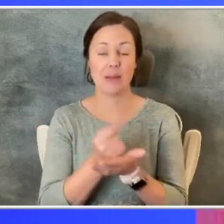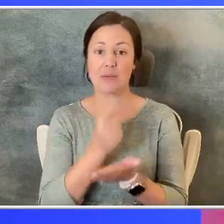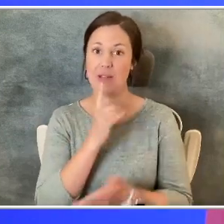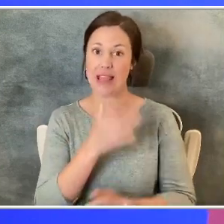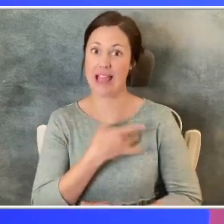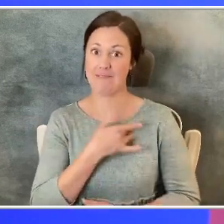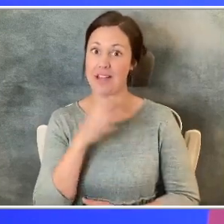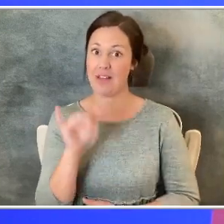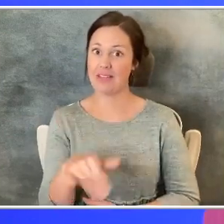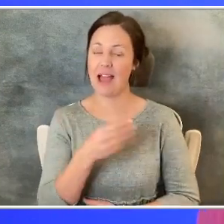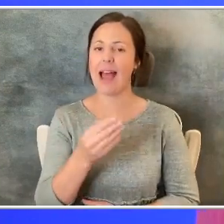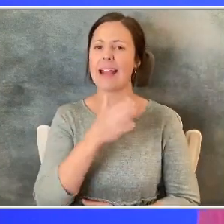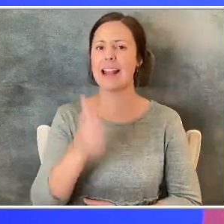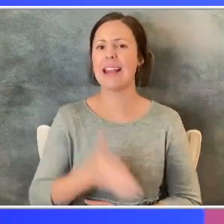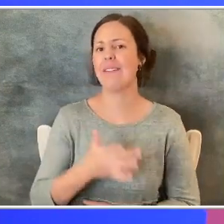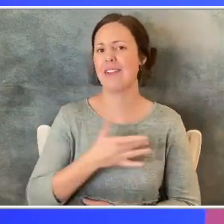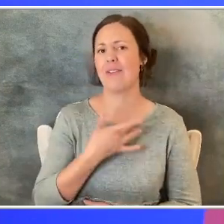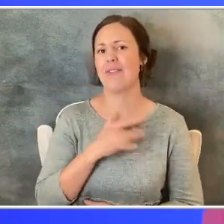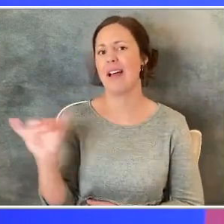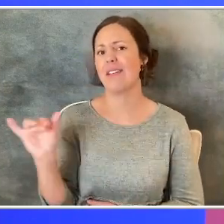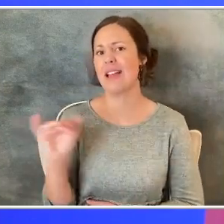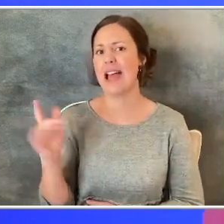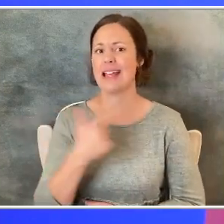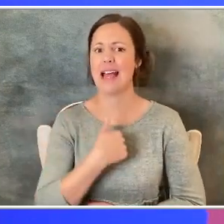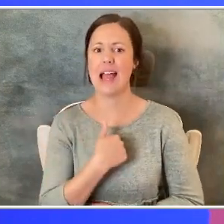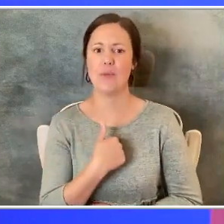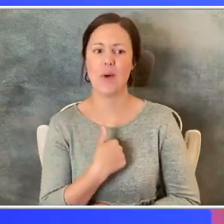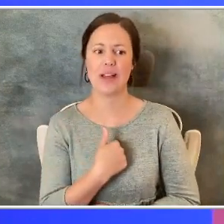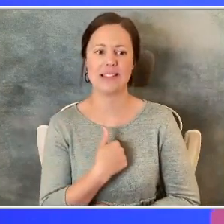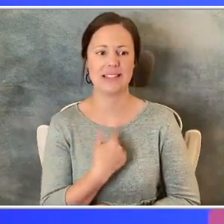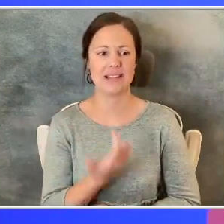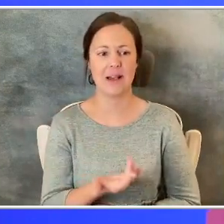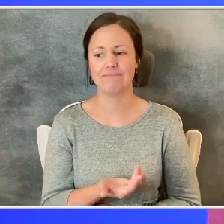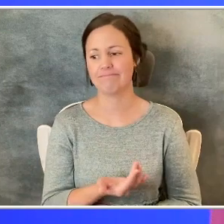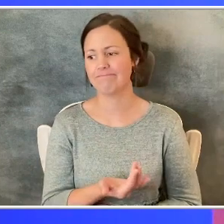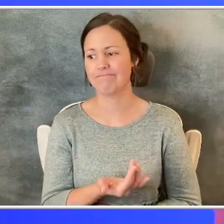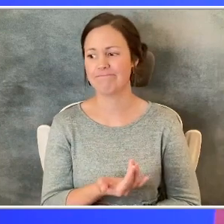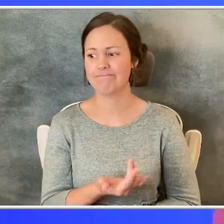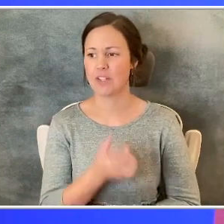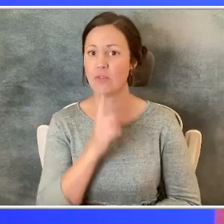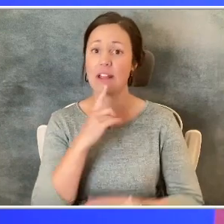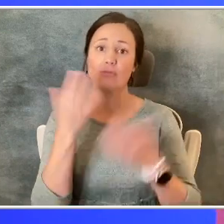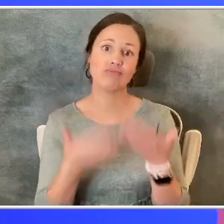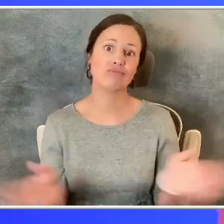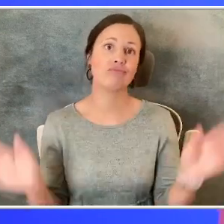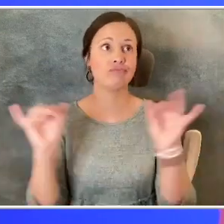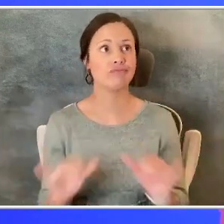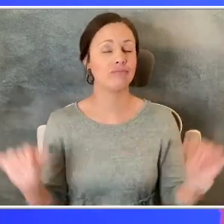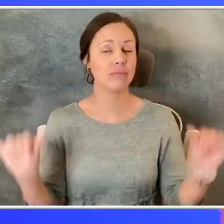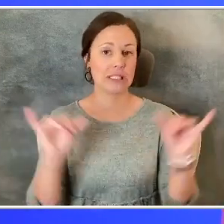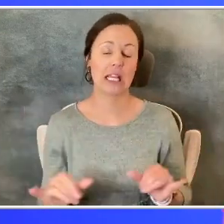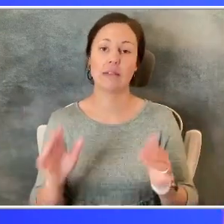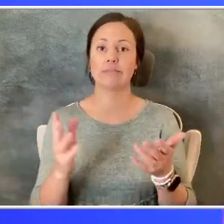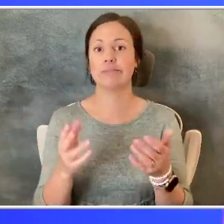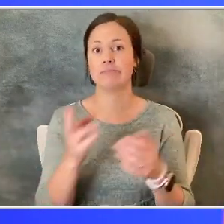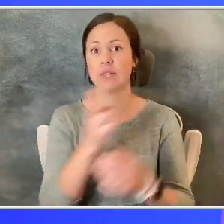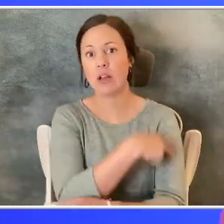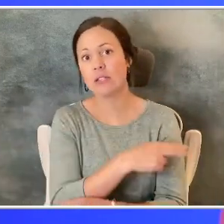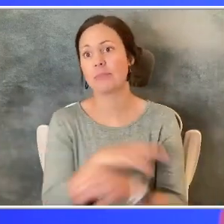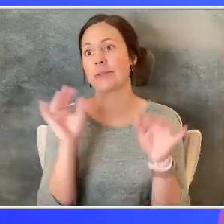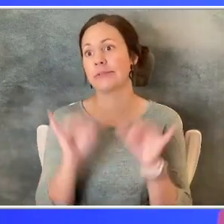felt like I was in a, generic hospital. Every step of the